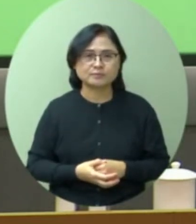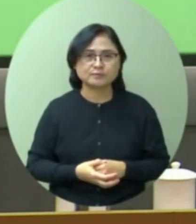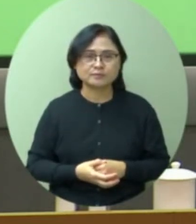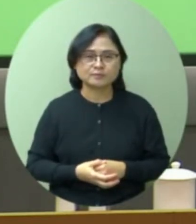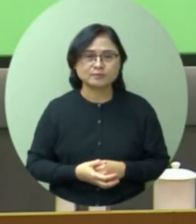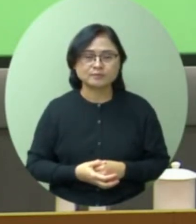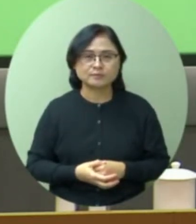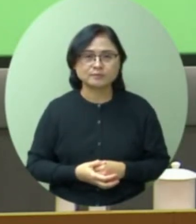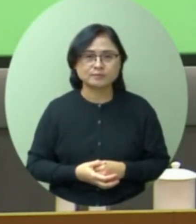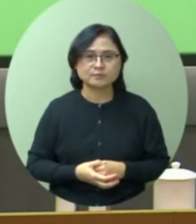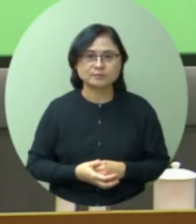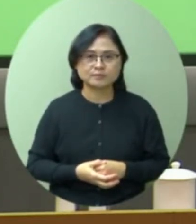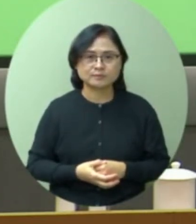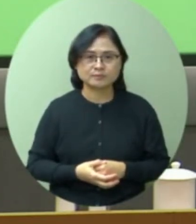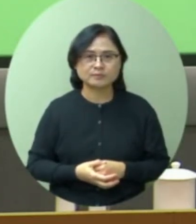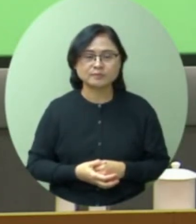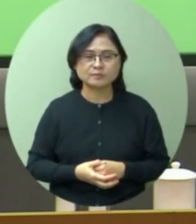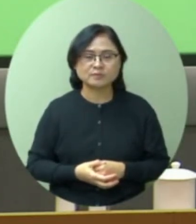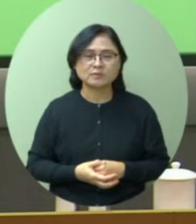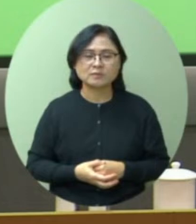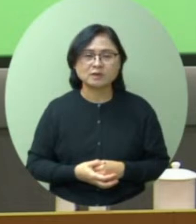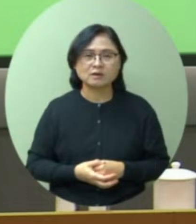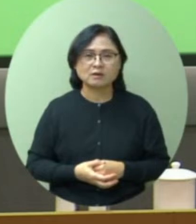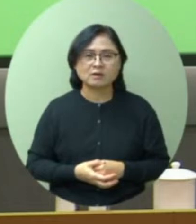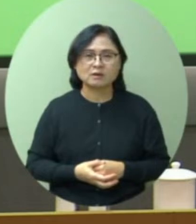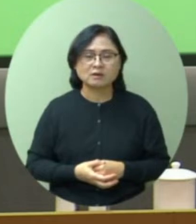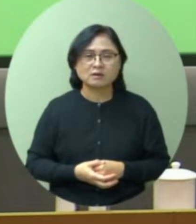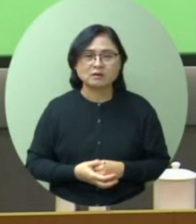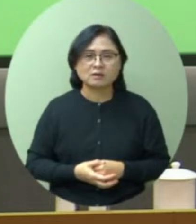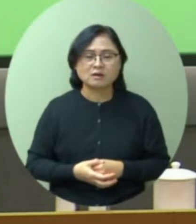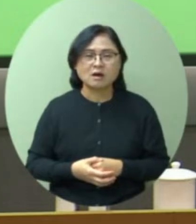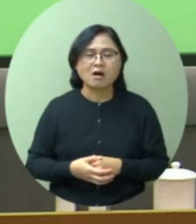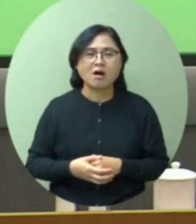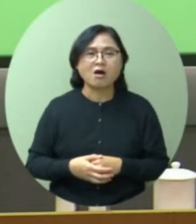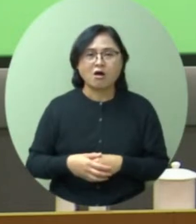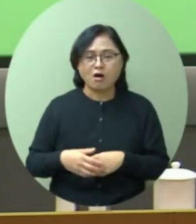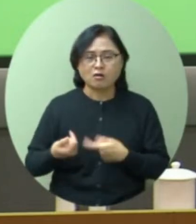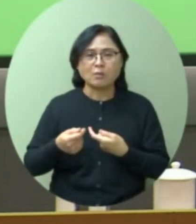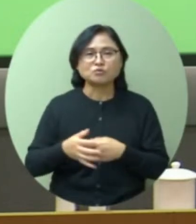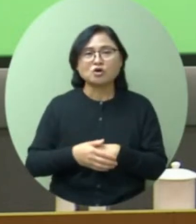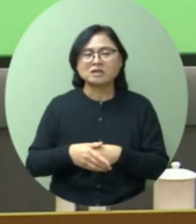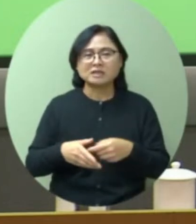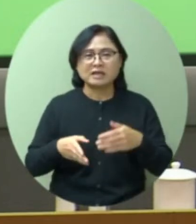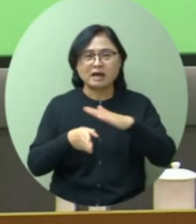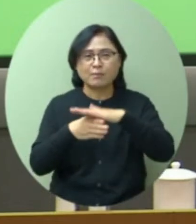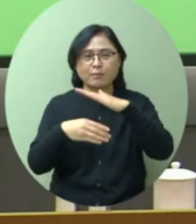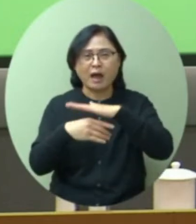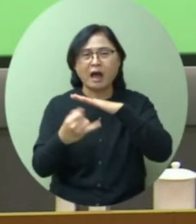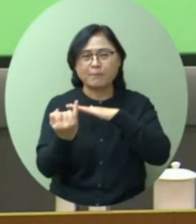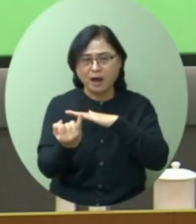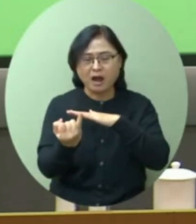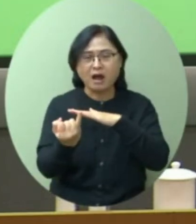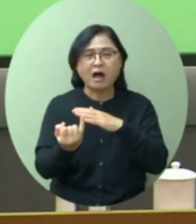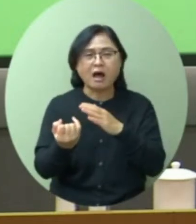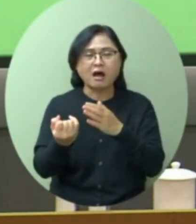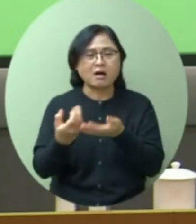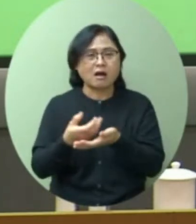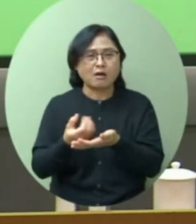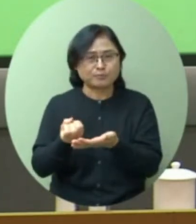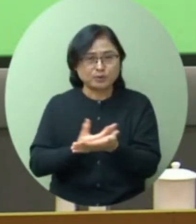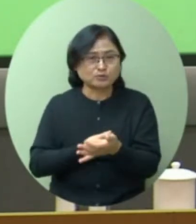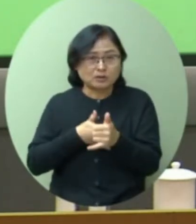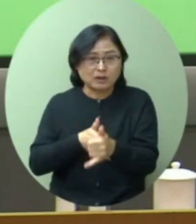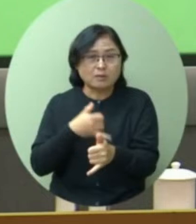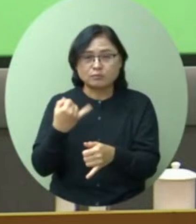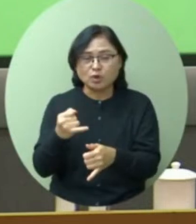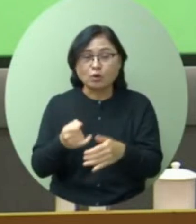off the market lot by lot to ensure that things will progress in an orderly